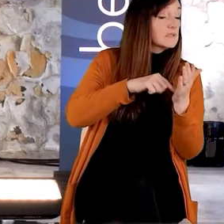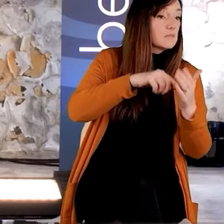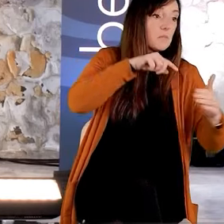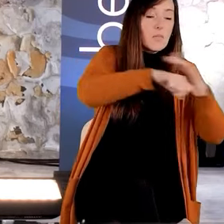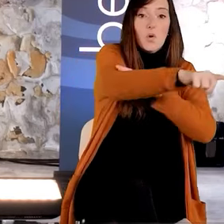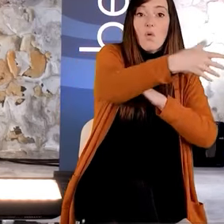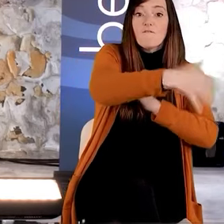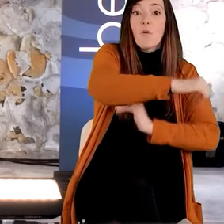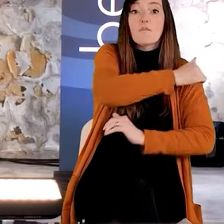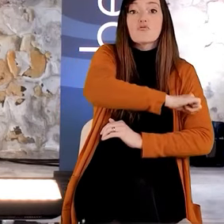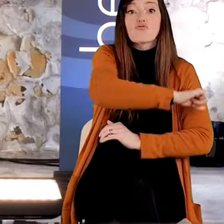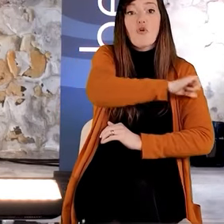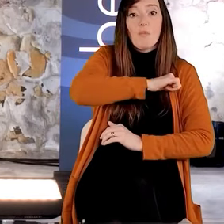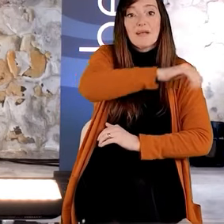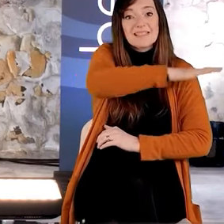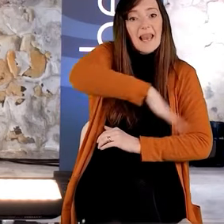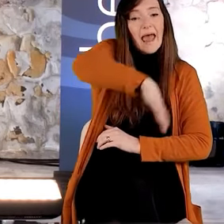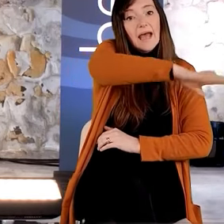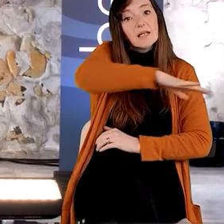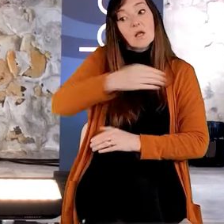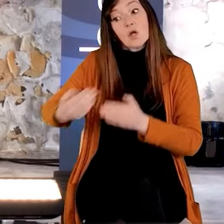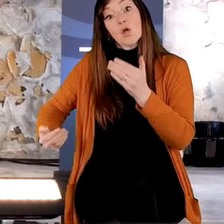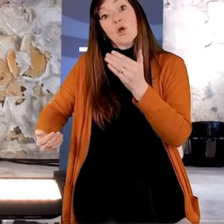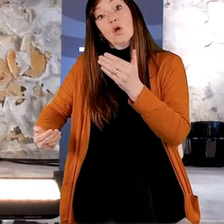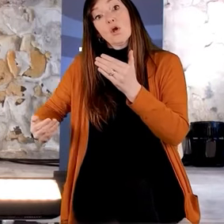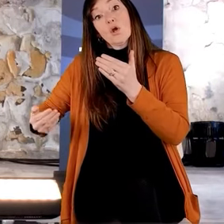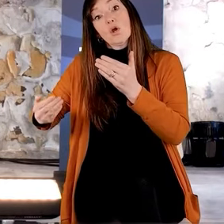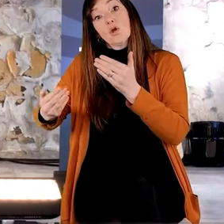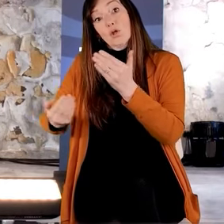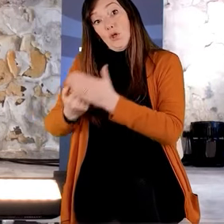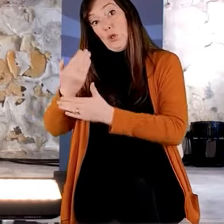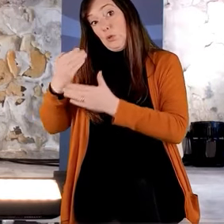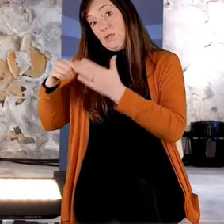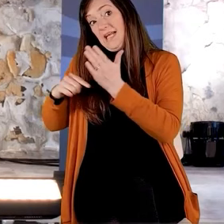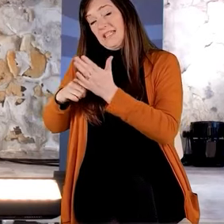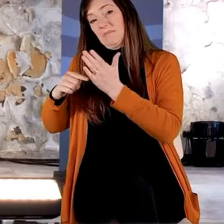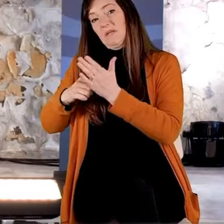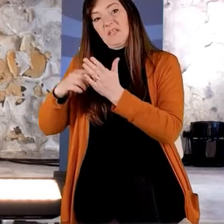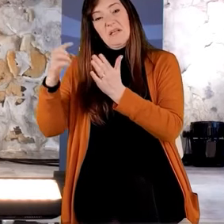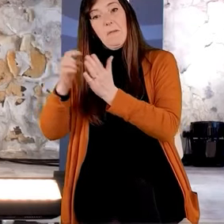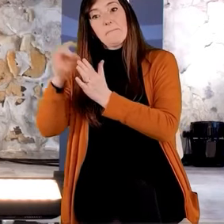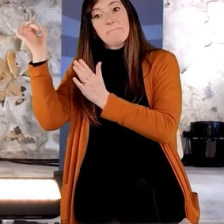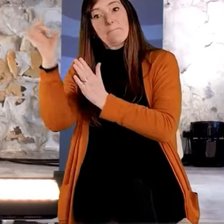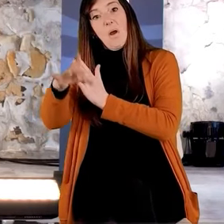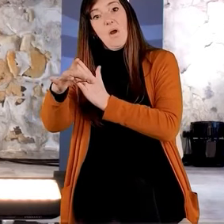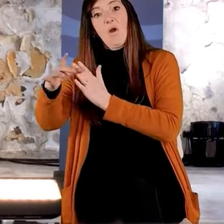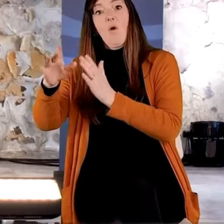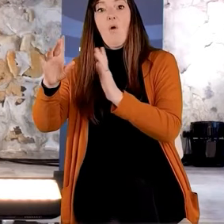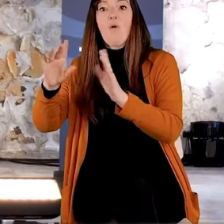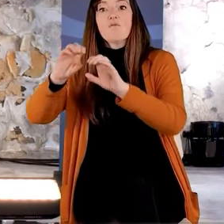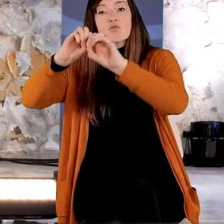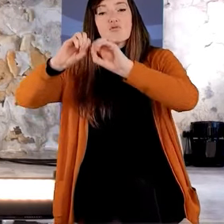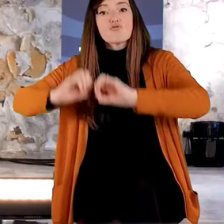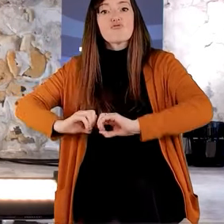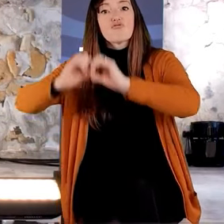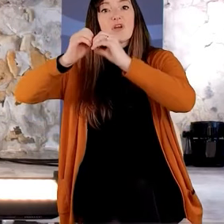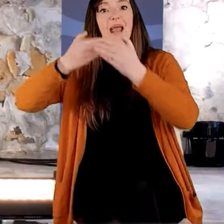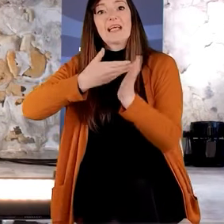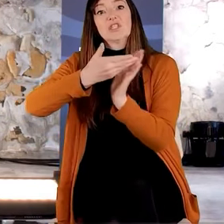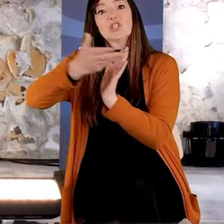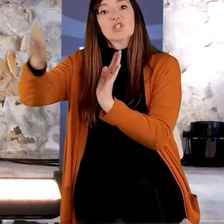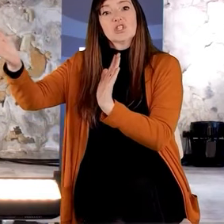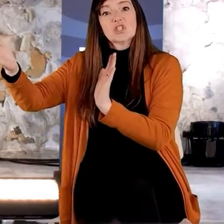of this created order, out of the new heavens and the new earth. Out because they've rebelled against